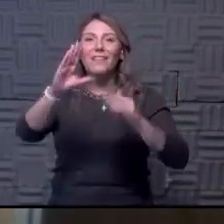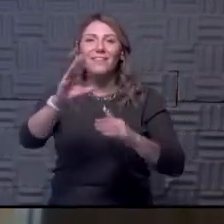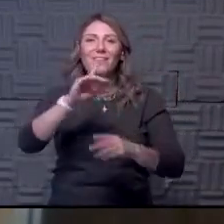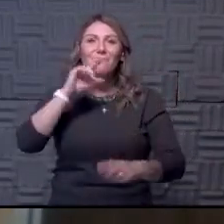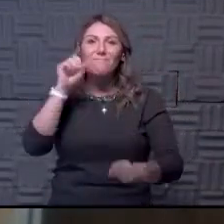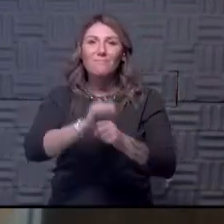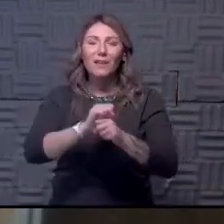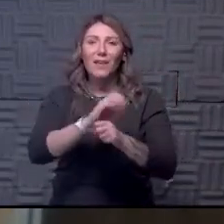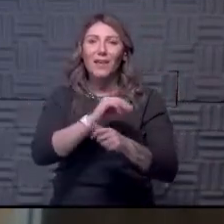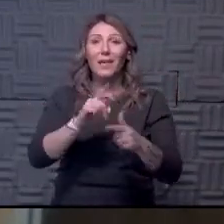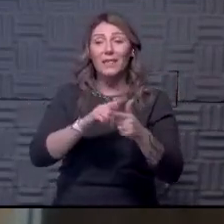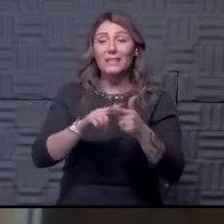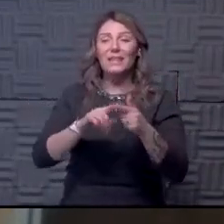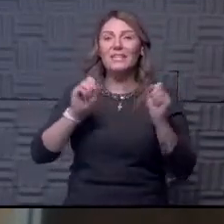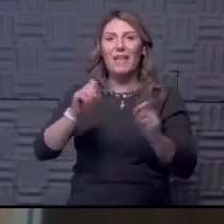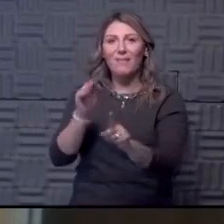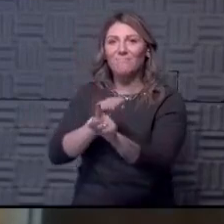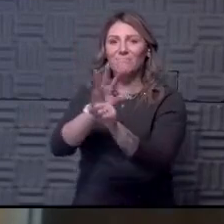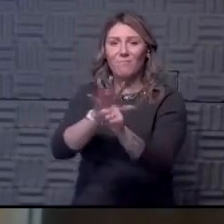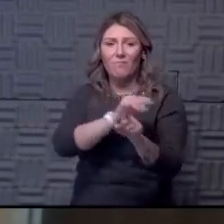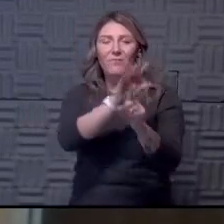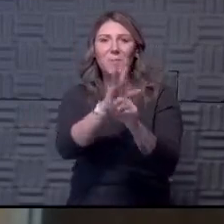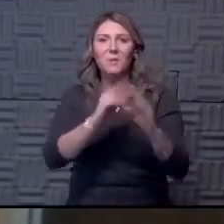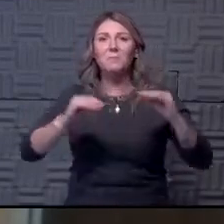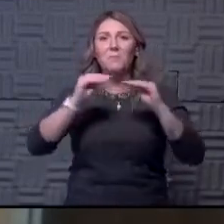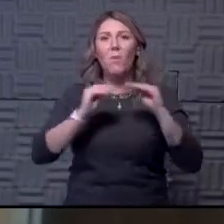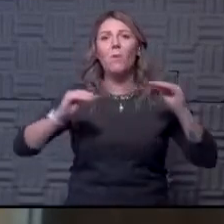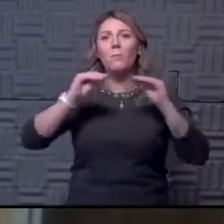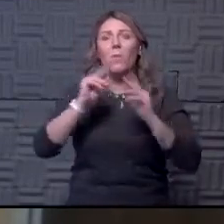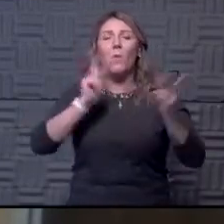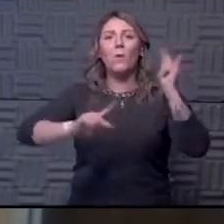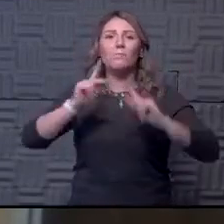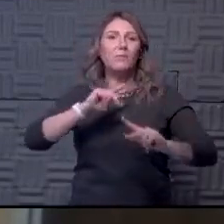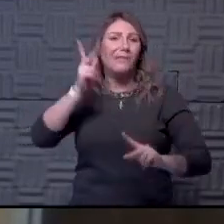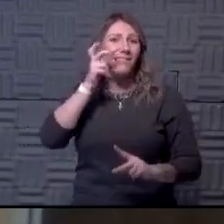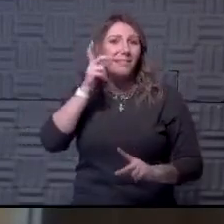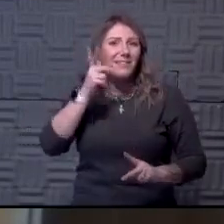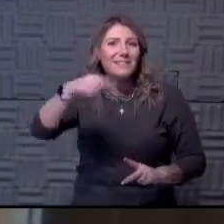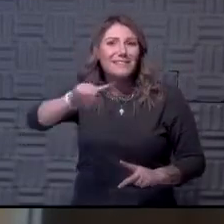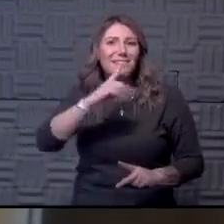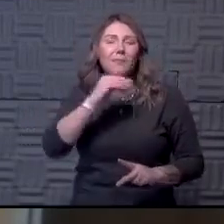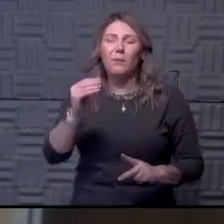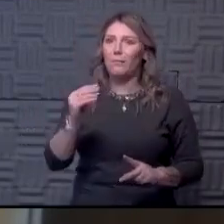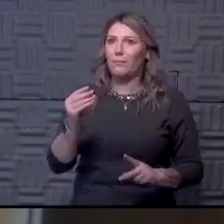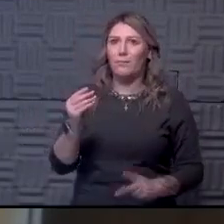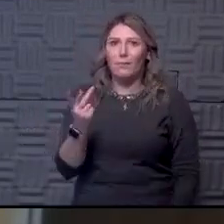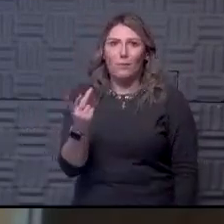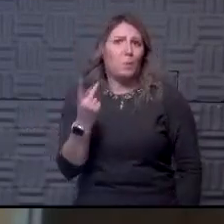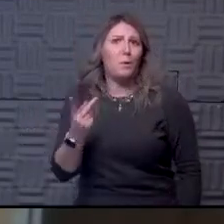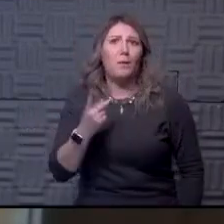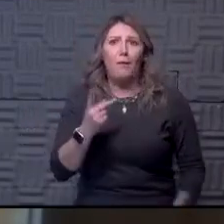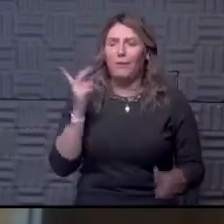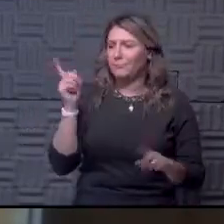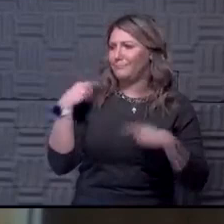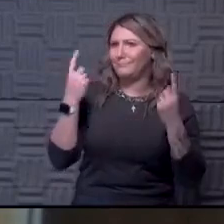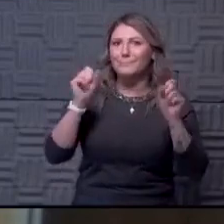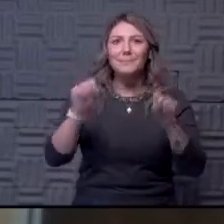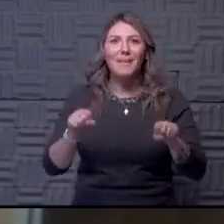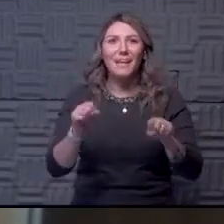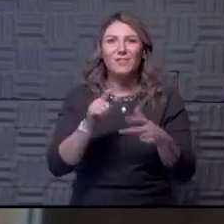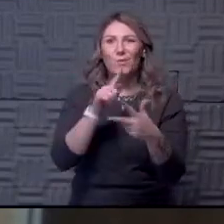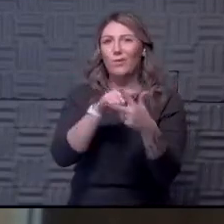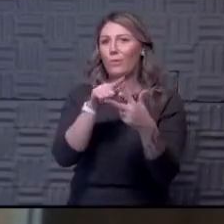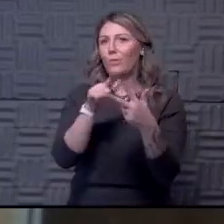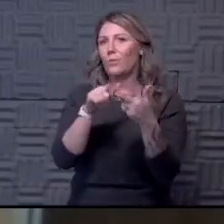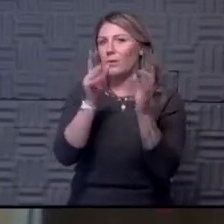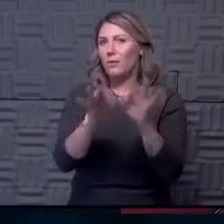influence those that they care about who listen to them more than you or I ever could. So I think those are three keys going